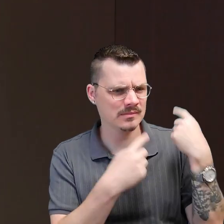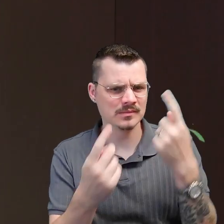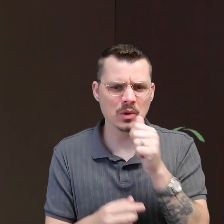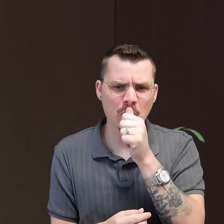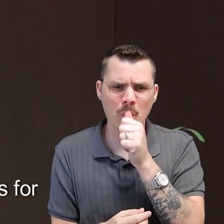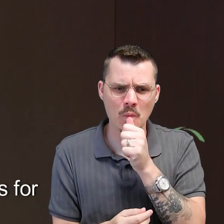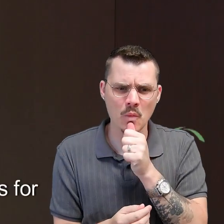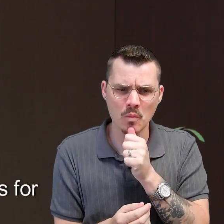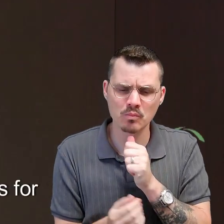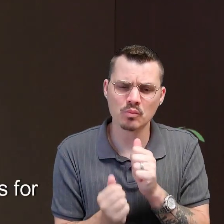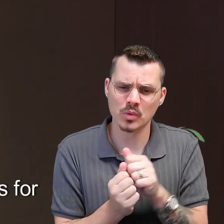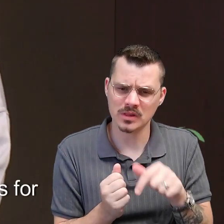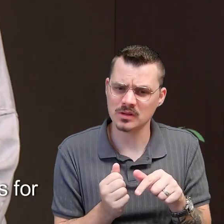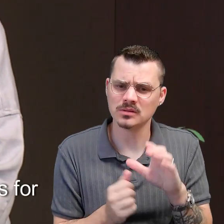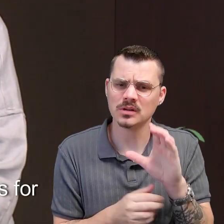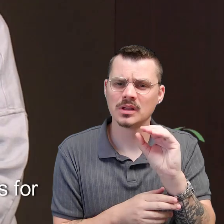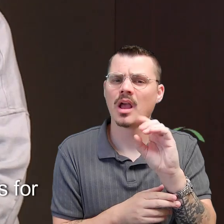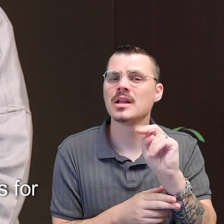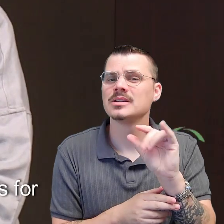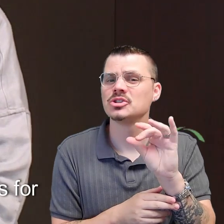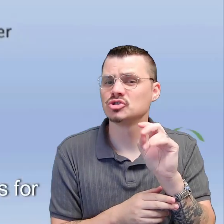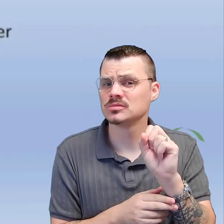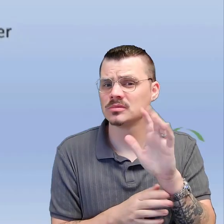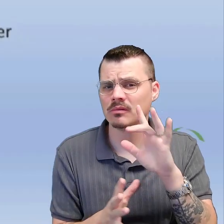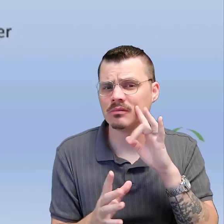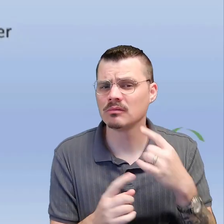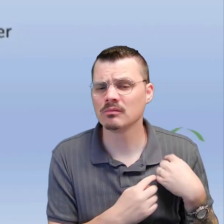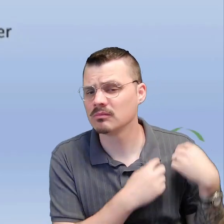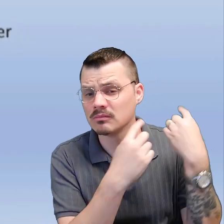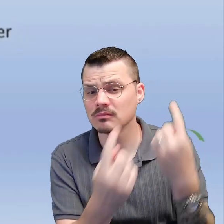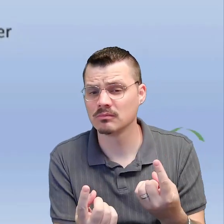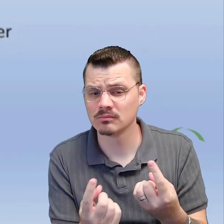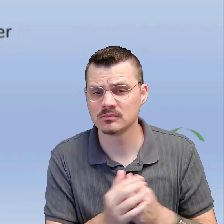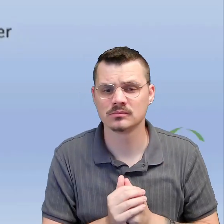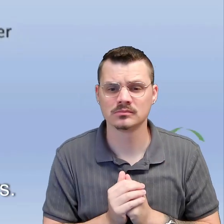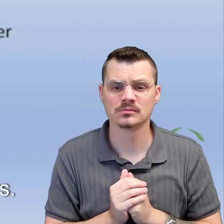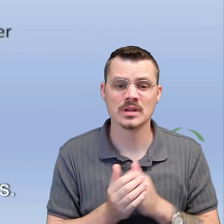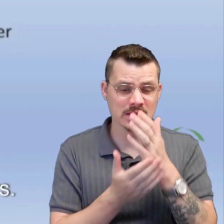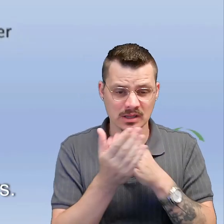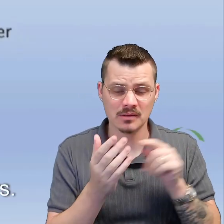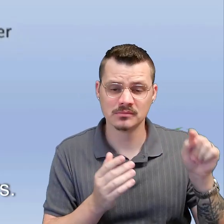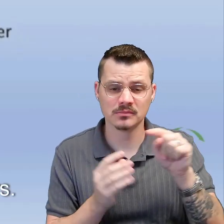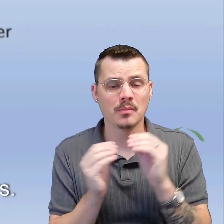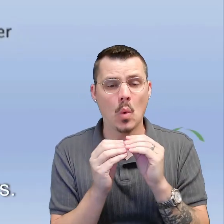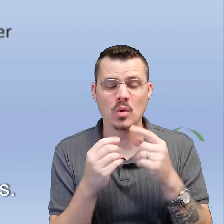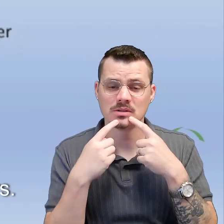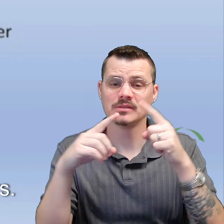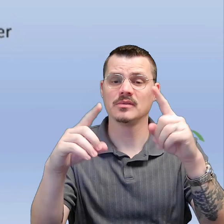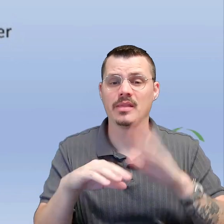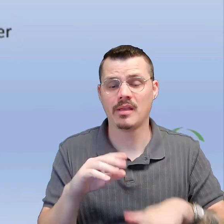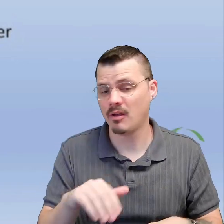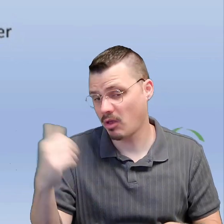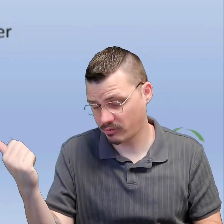coping successfully with these conditions for a long, long time. Some more successfully than